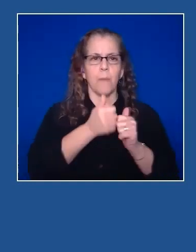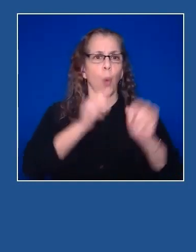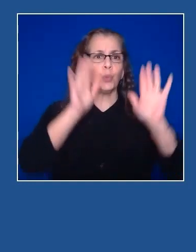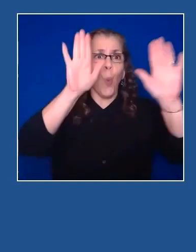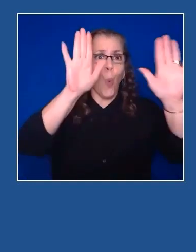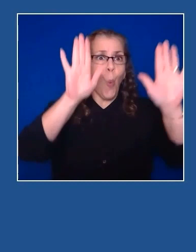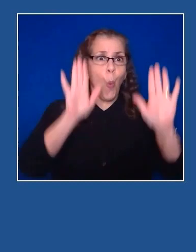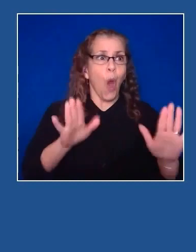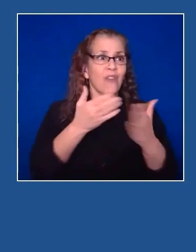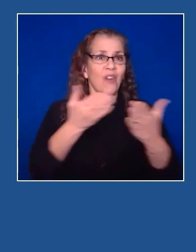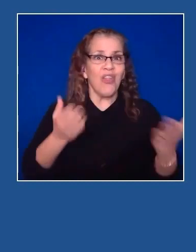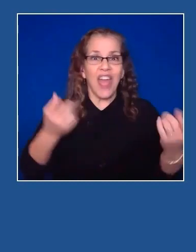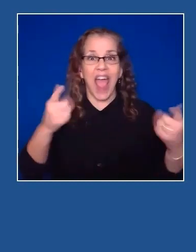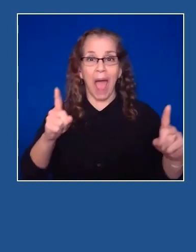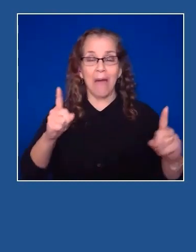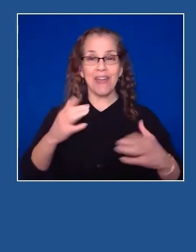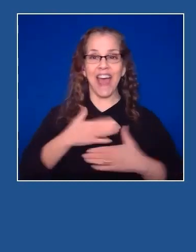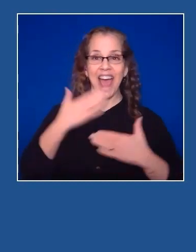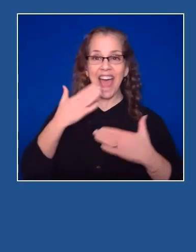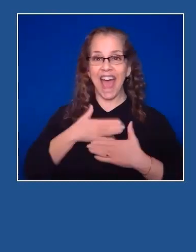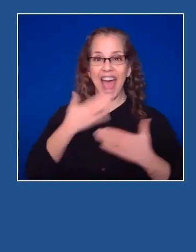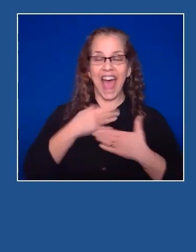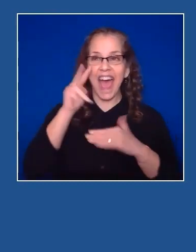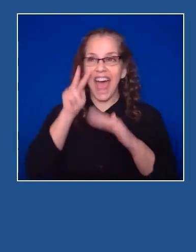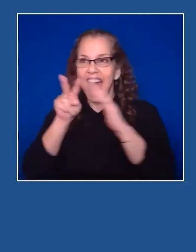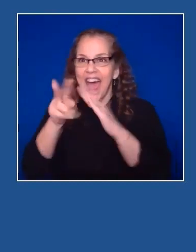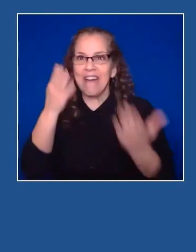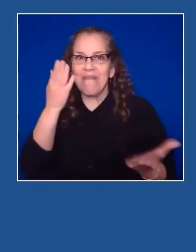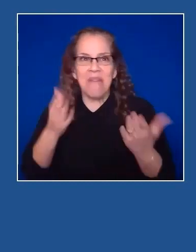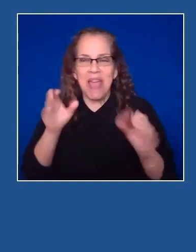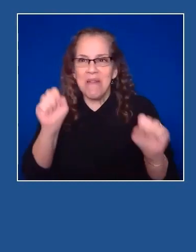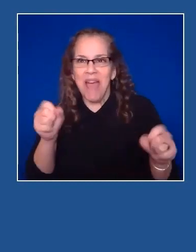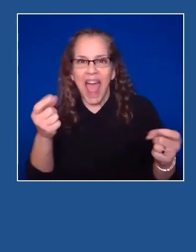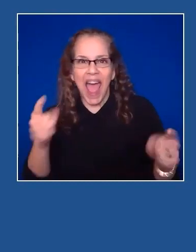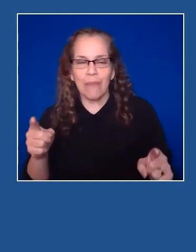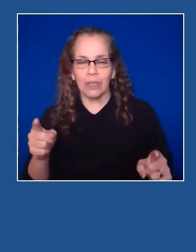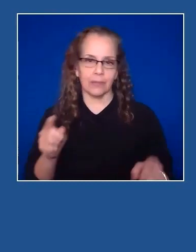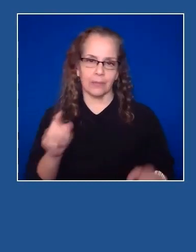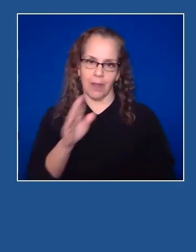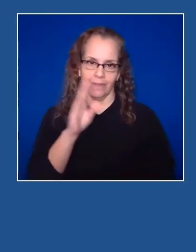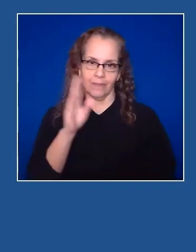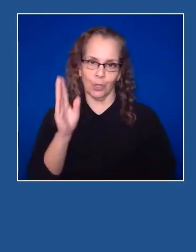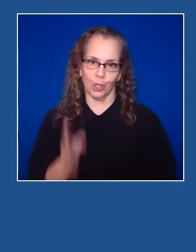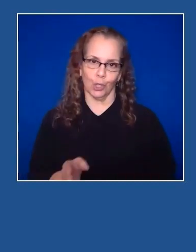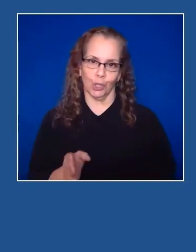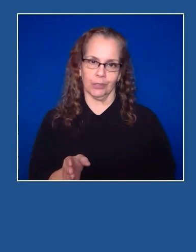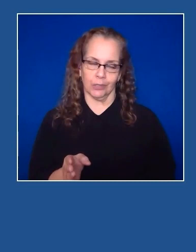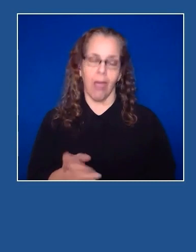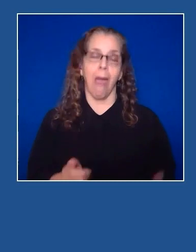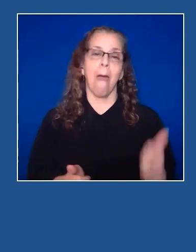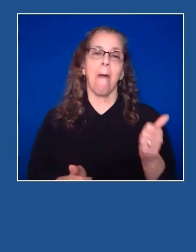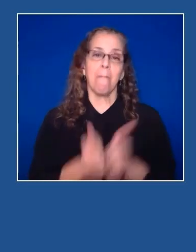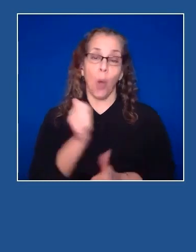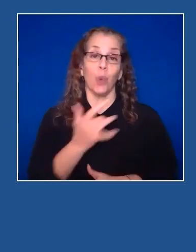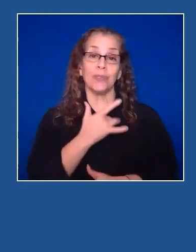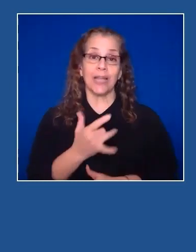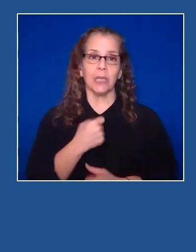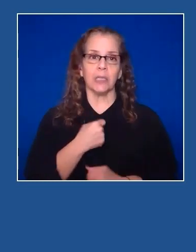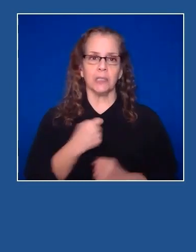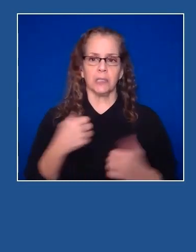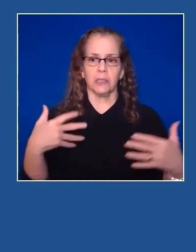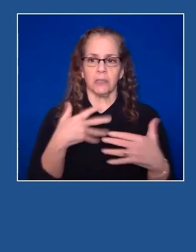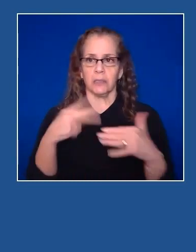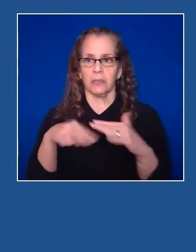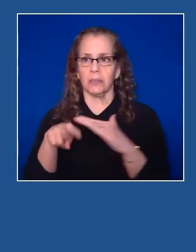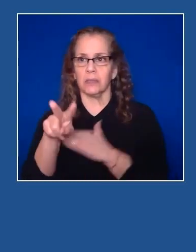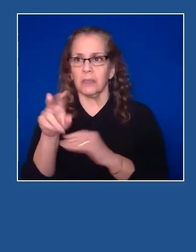you know what, I'm going to get all happy because that's a possibility. More likely we say, I'm going to get really scared because this other thing is a possibility, when